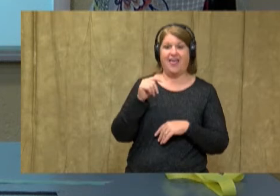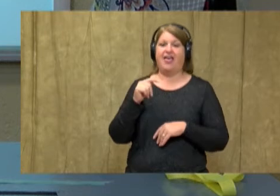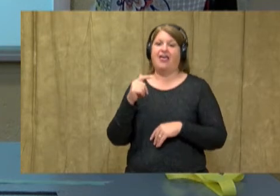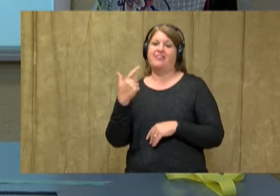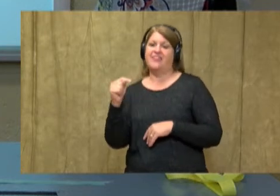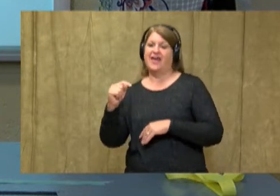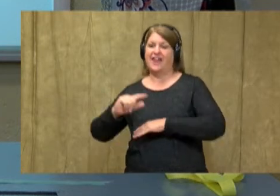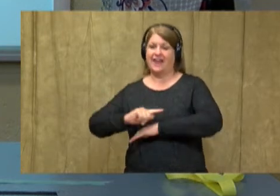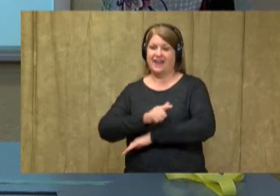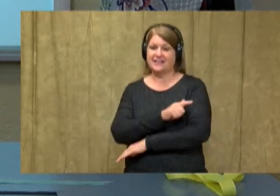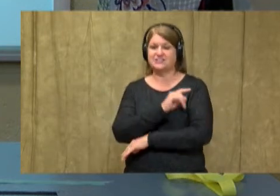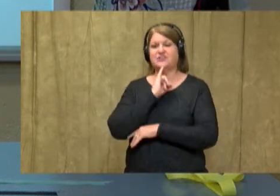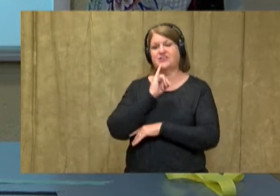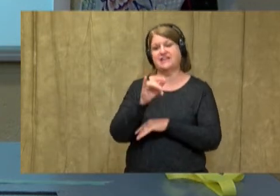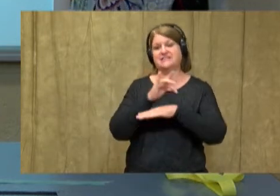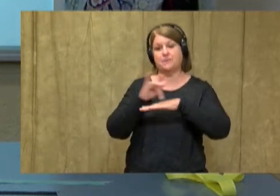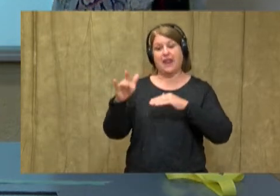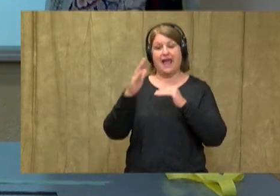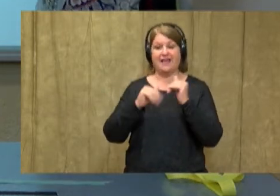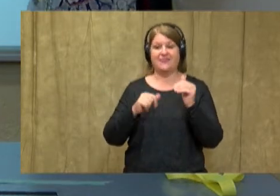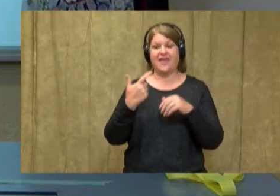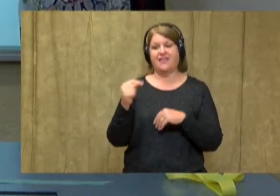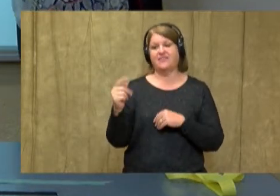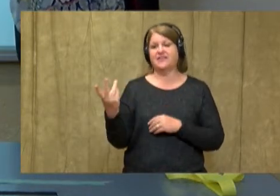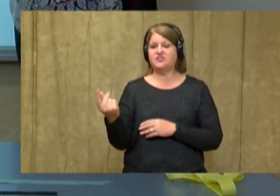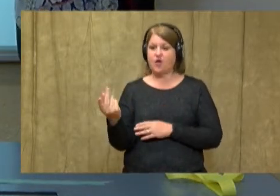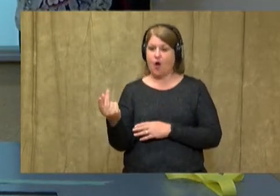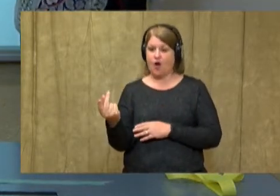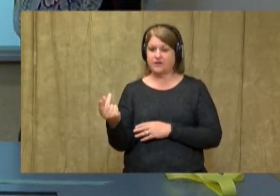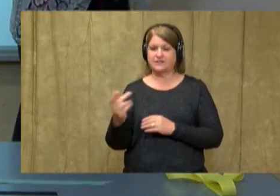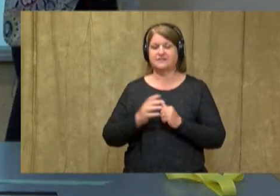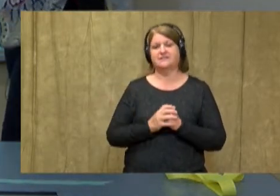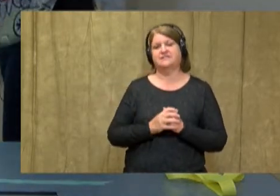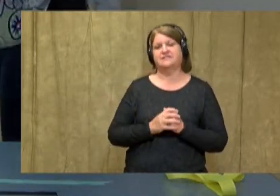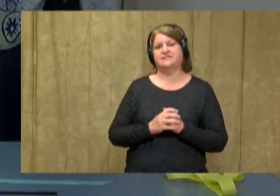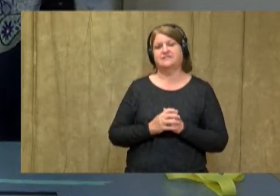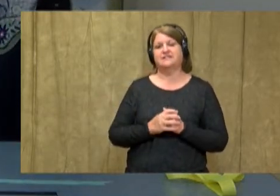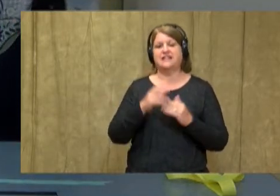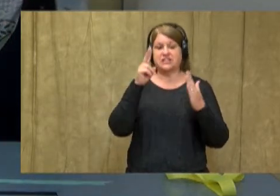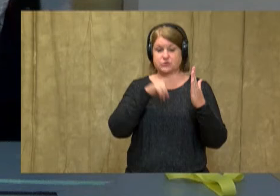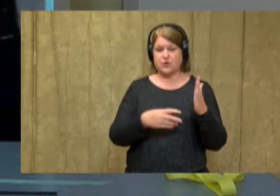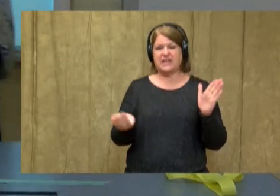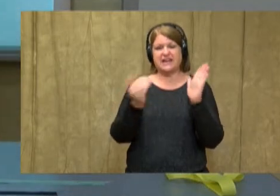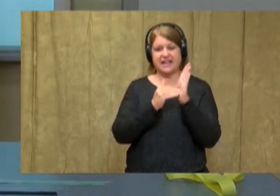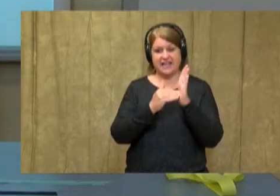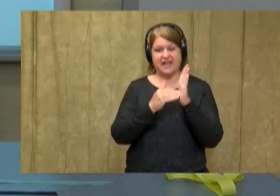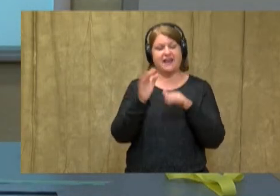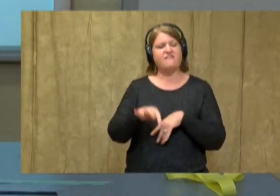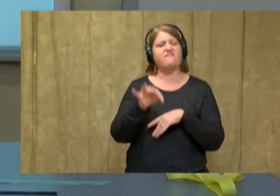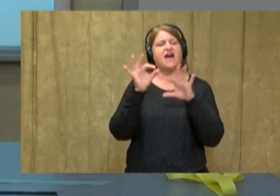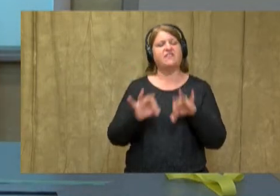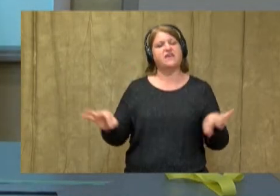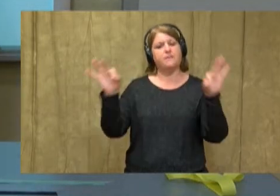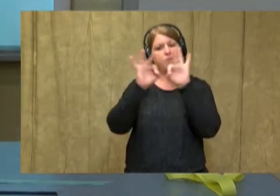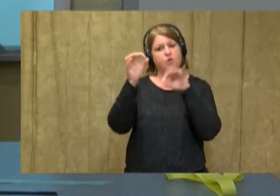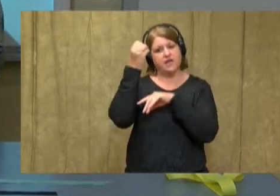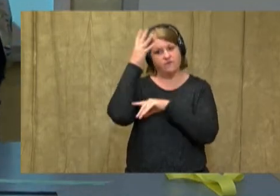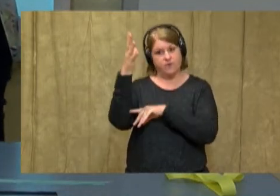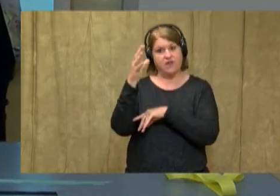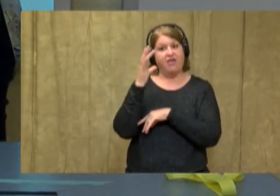dog. Let's read that one again and underline the important information. The cat